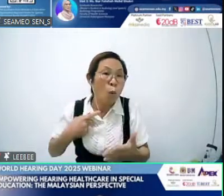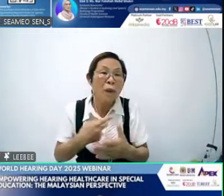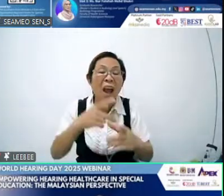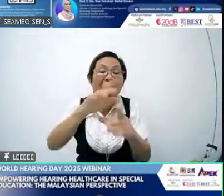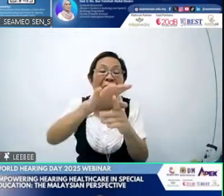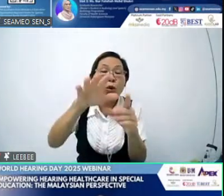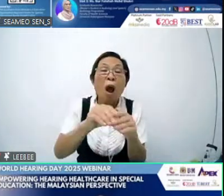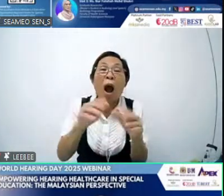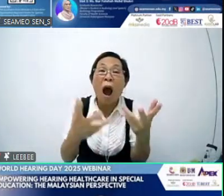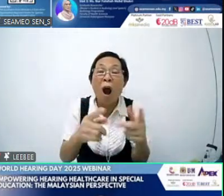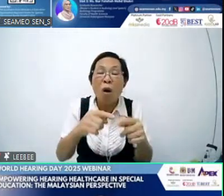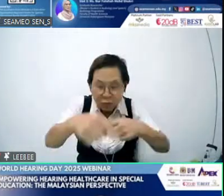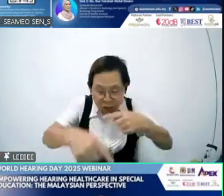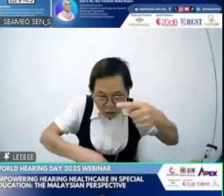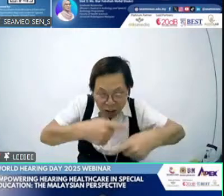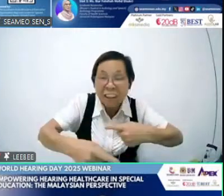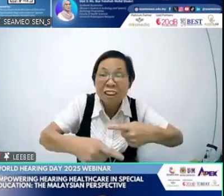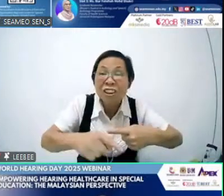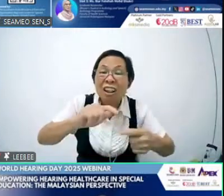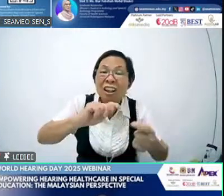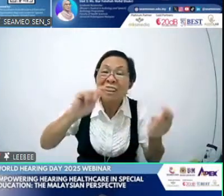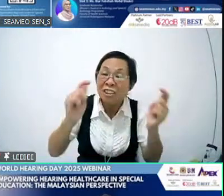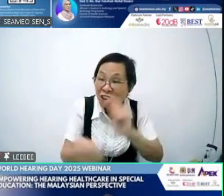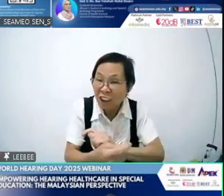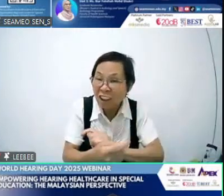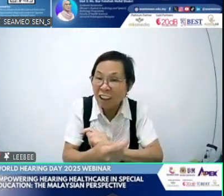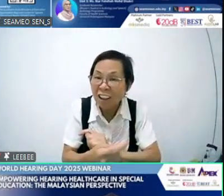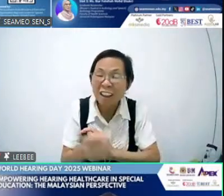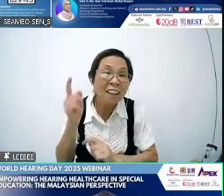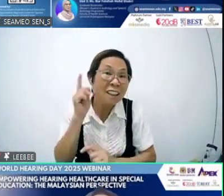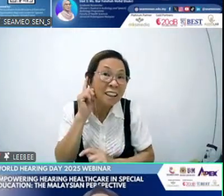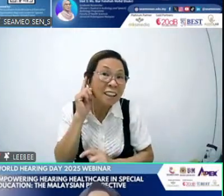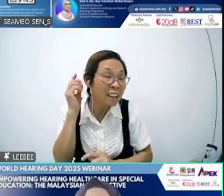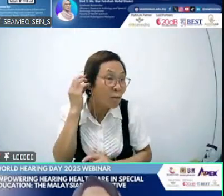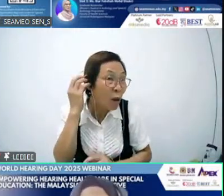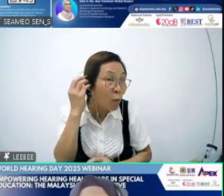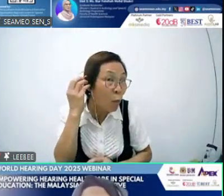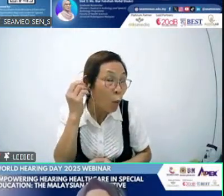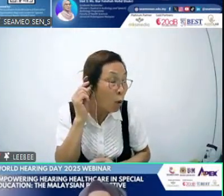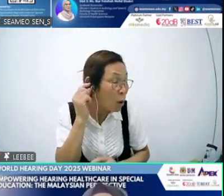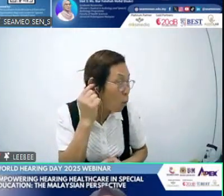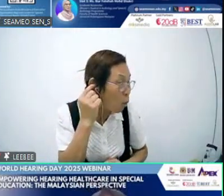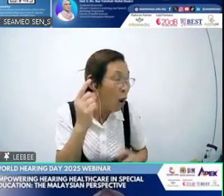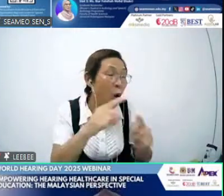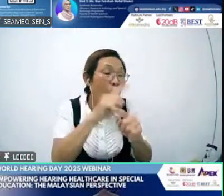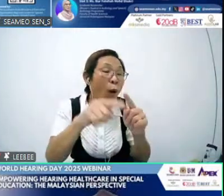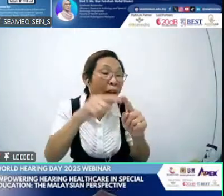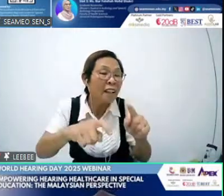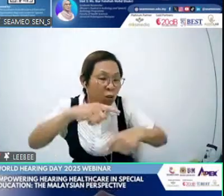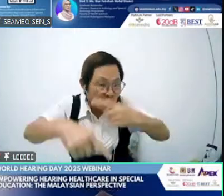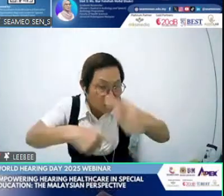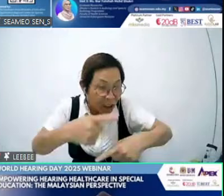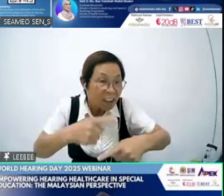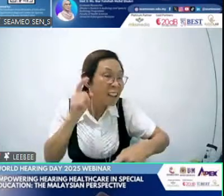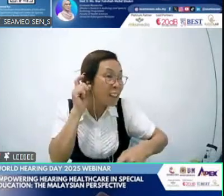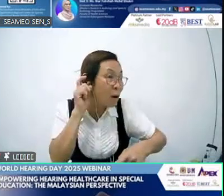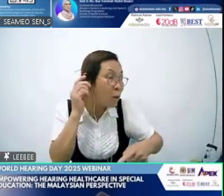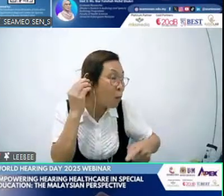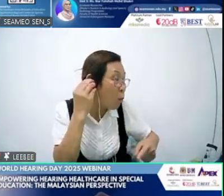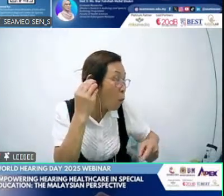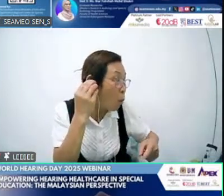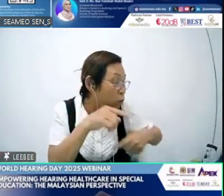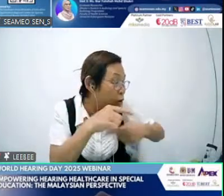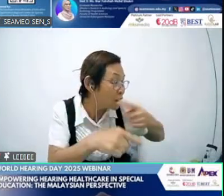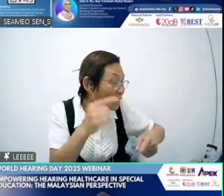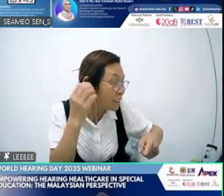to replace ear mold and when it is needed to replace the ear mold. And we